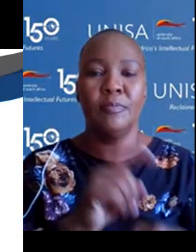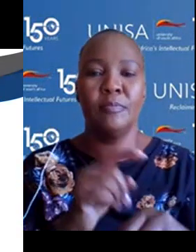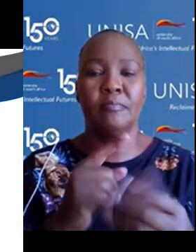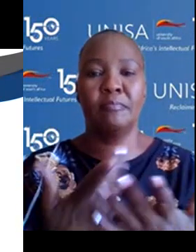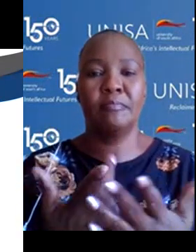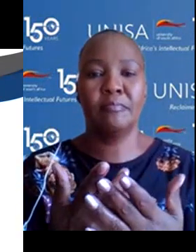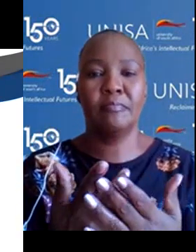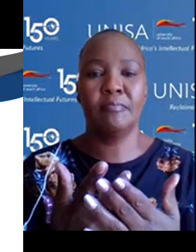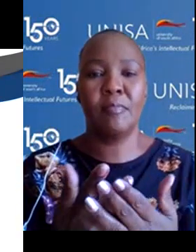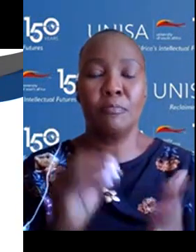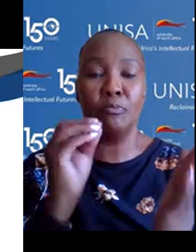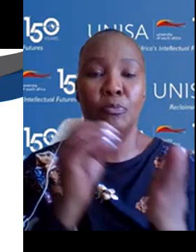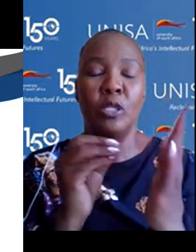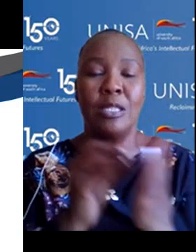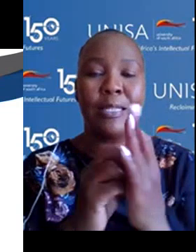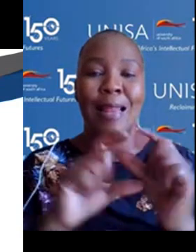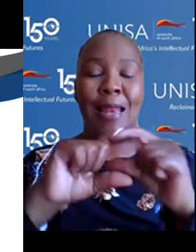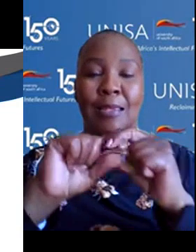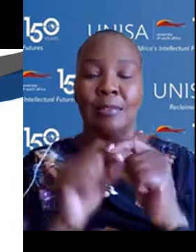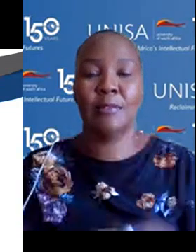link.